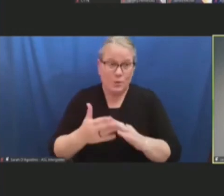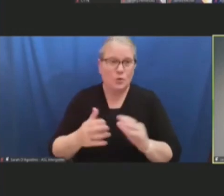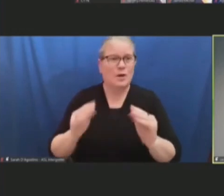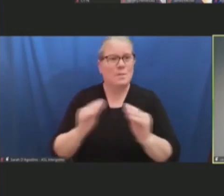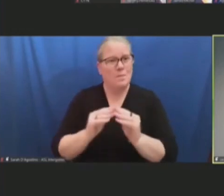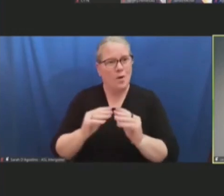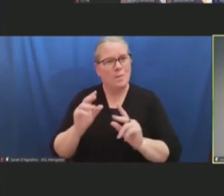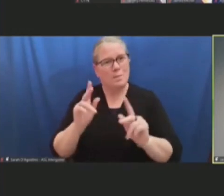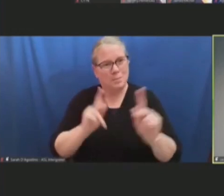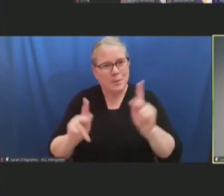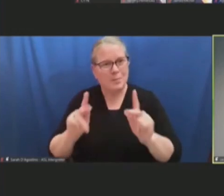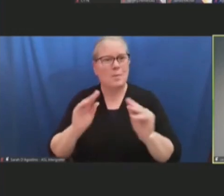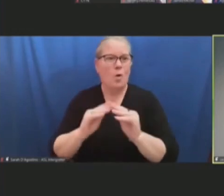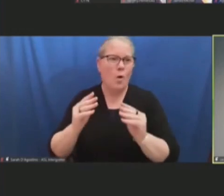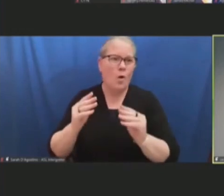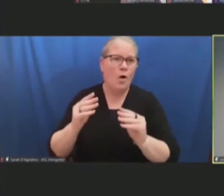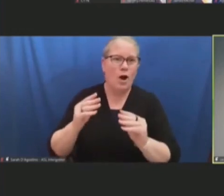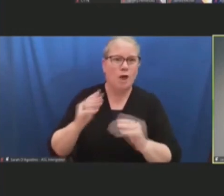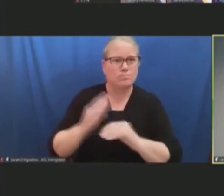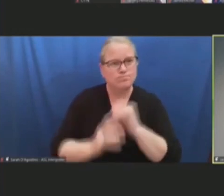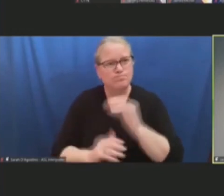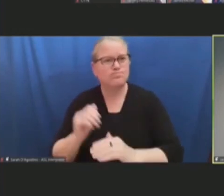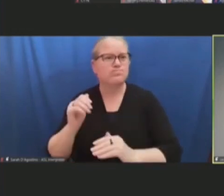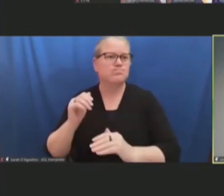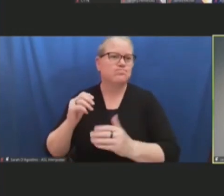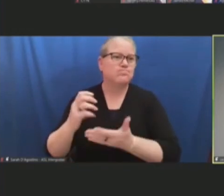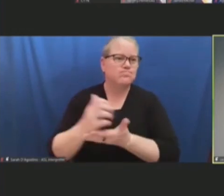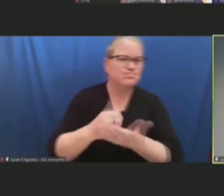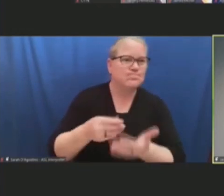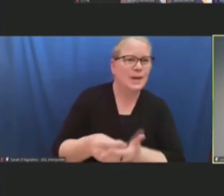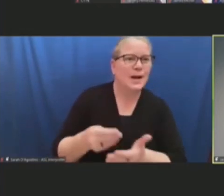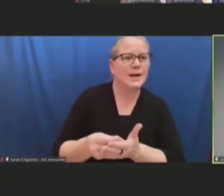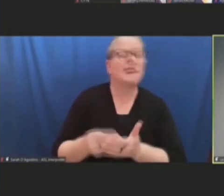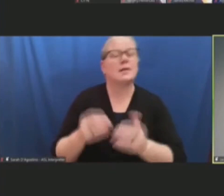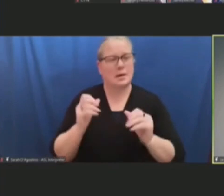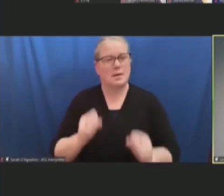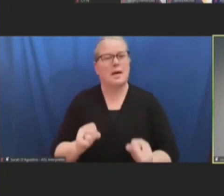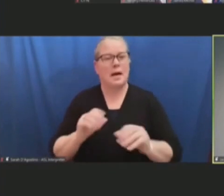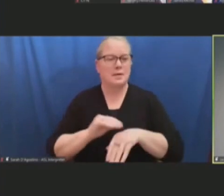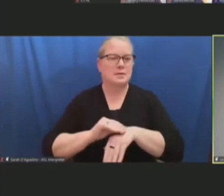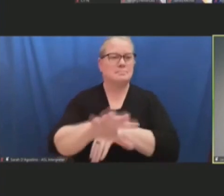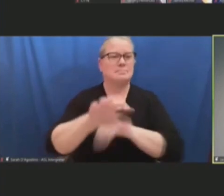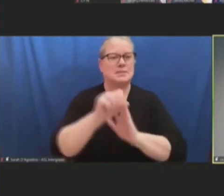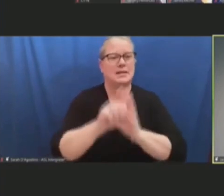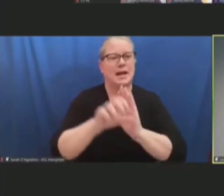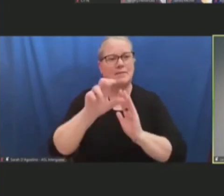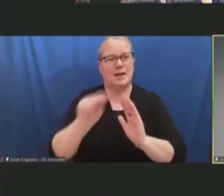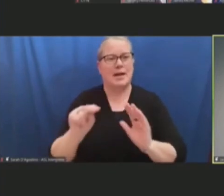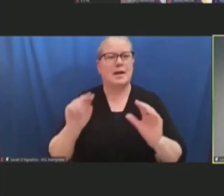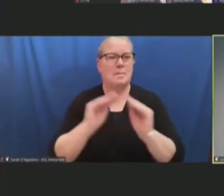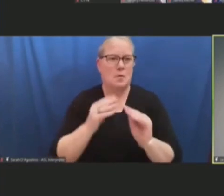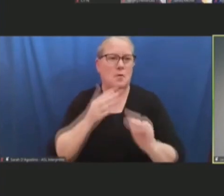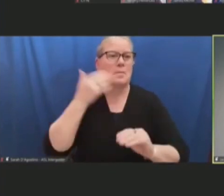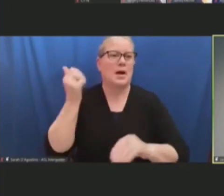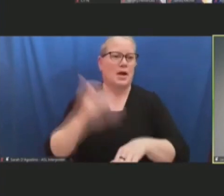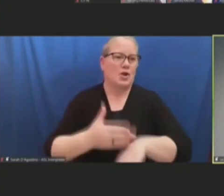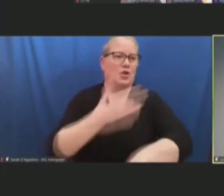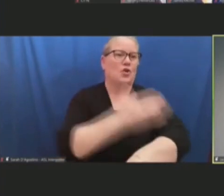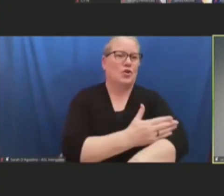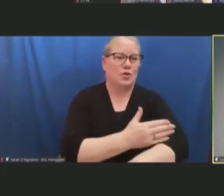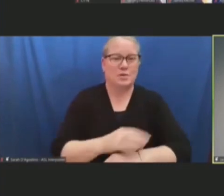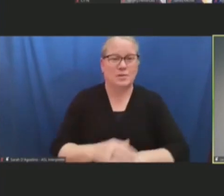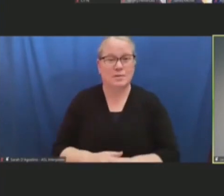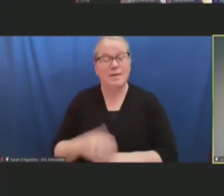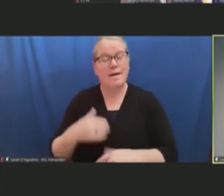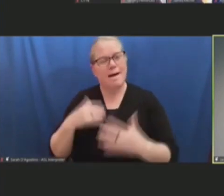mentor myself, looking to mentor additional people, I'm looking to create centers of influence. I'm looking to create and build